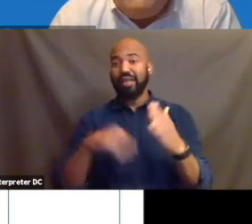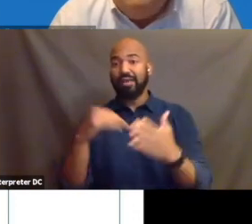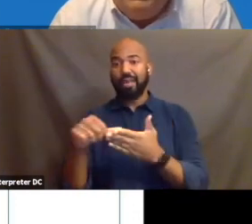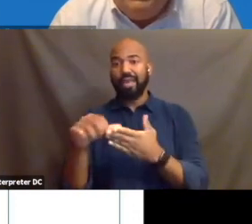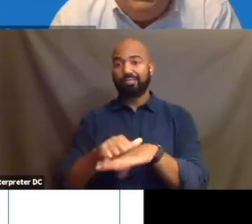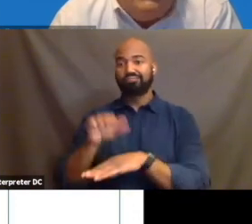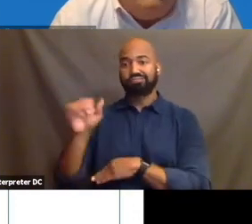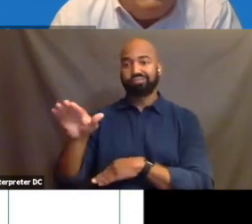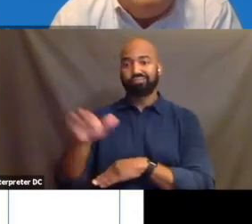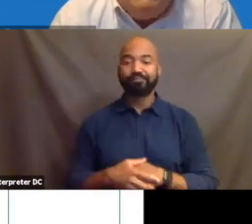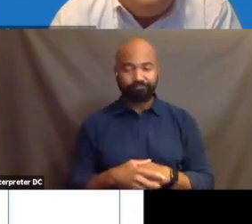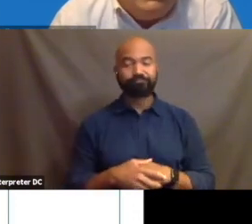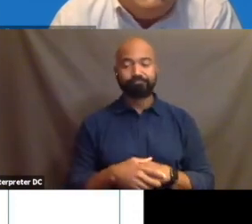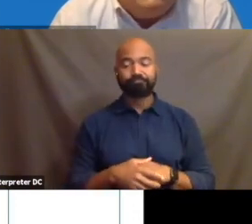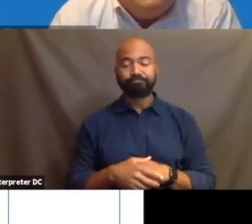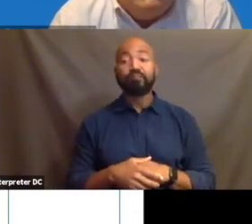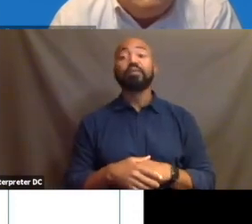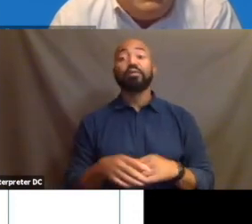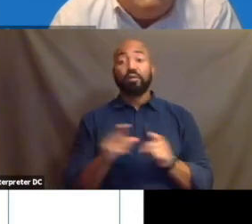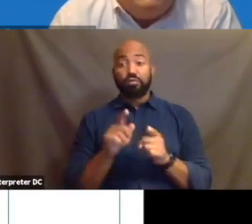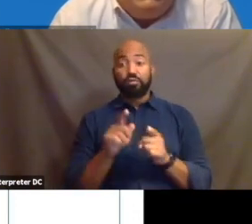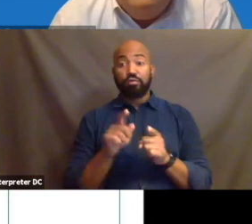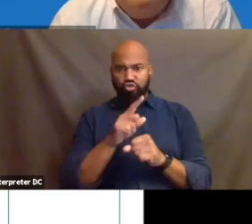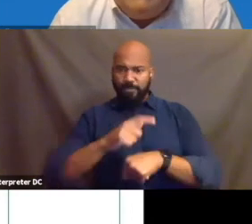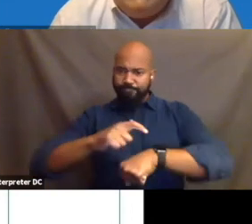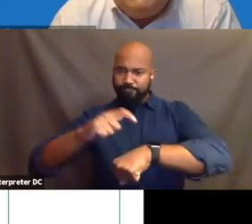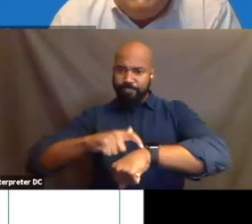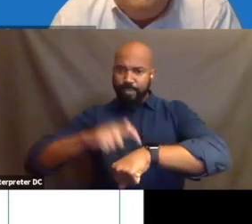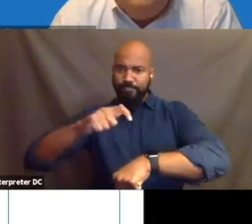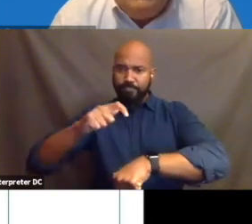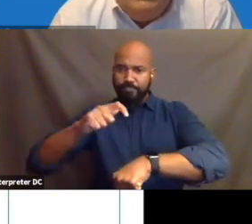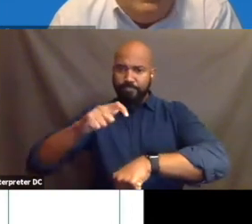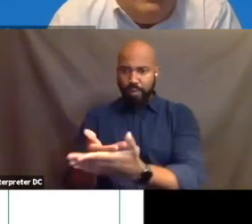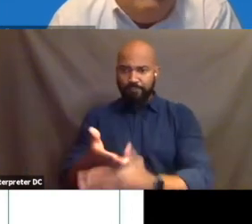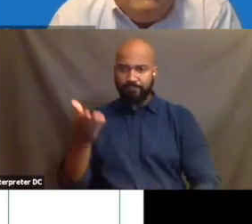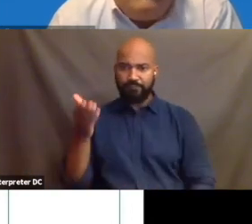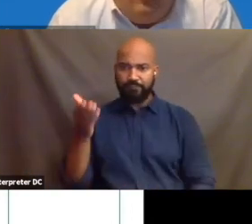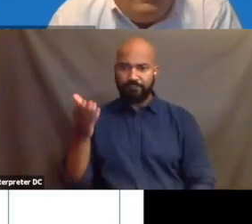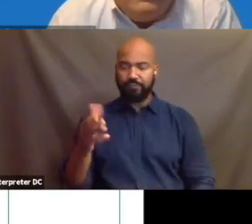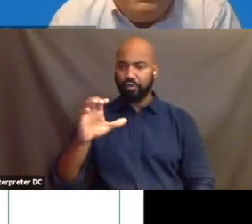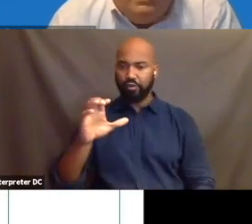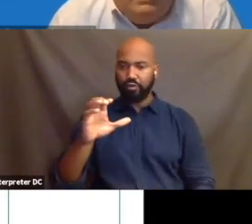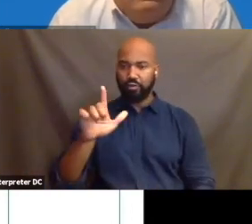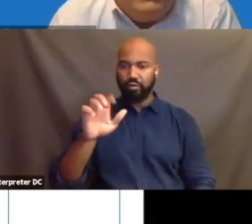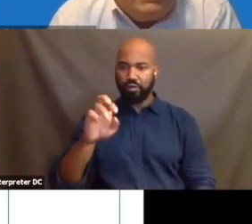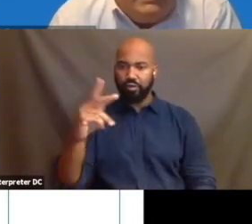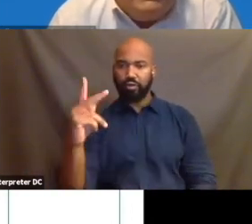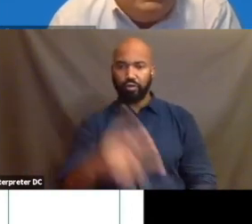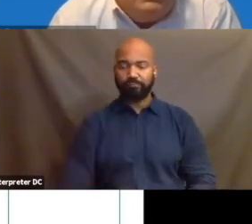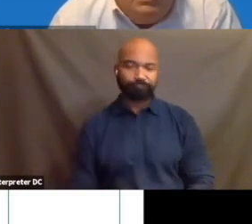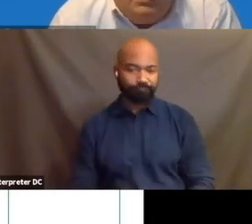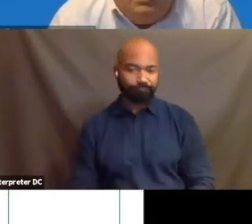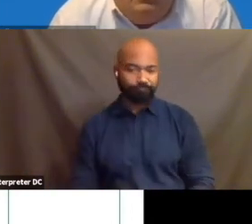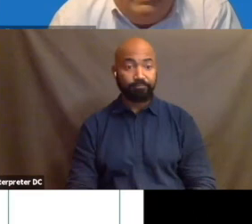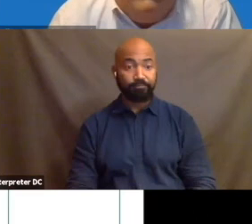possible, and to make sure that it gets in a timely fashion. And of course, in